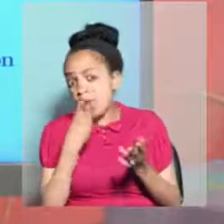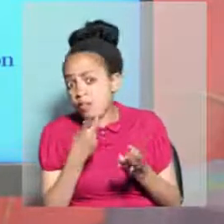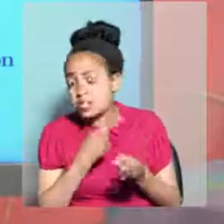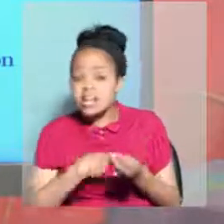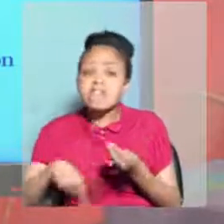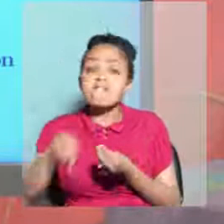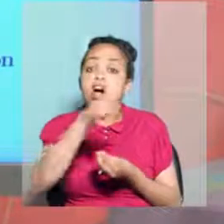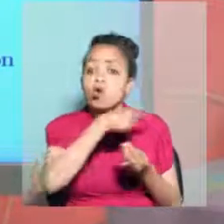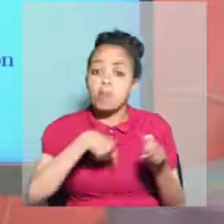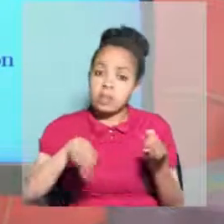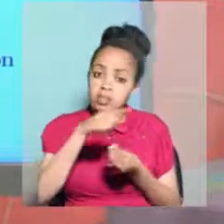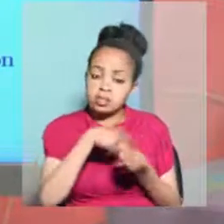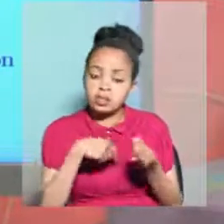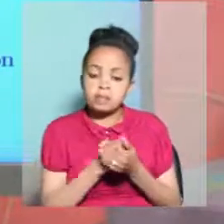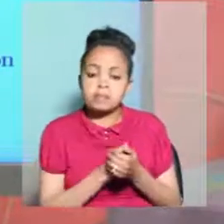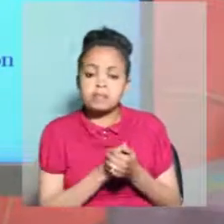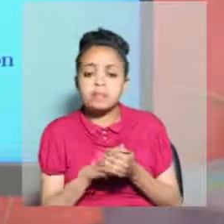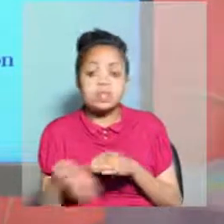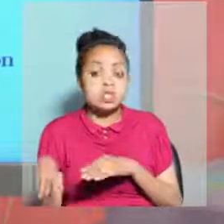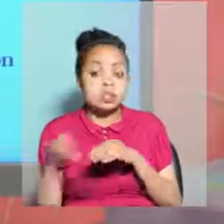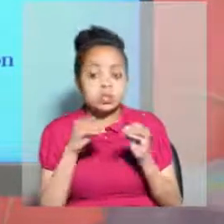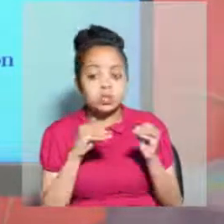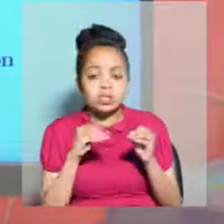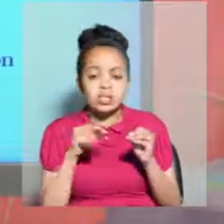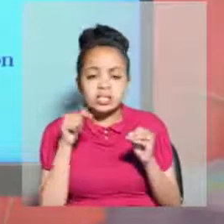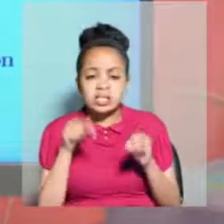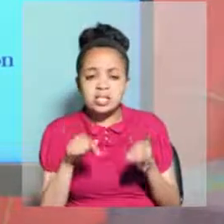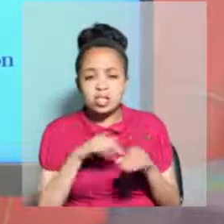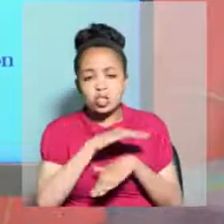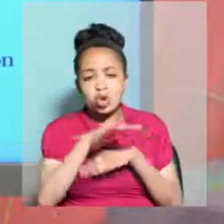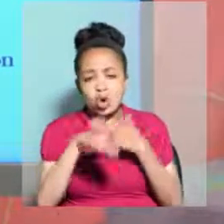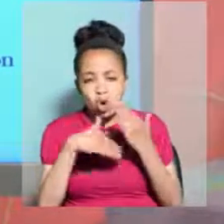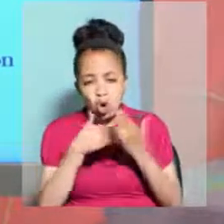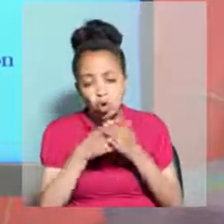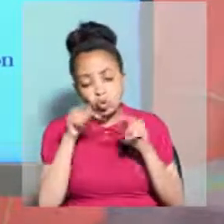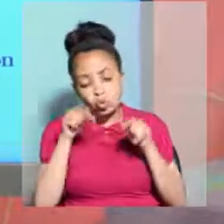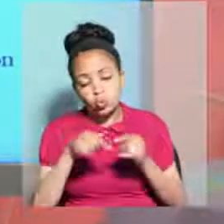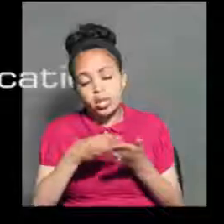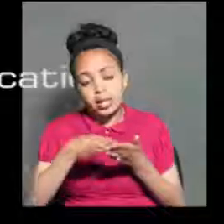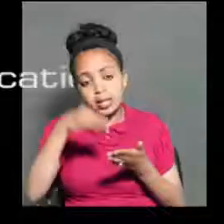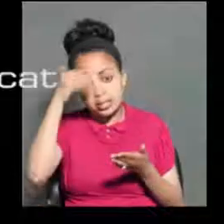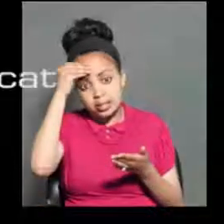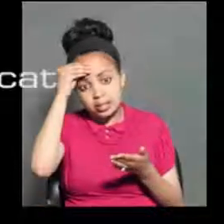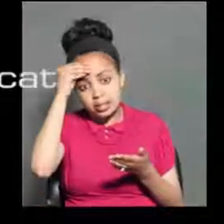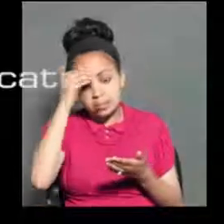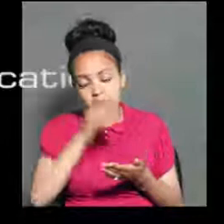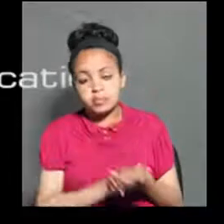have seen in environmental sector. Student, this is all about this day lesson.